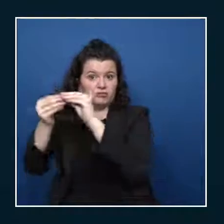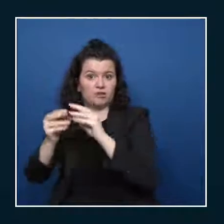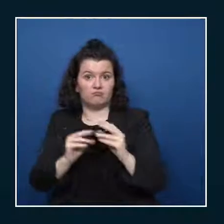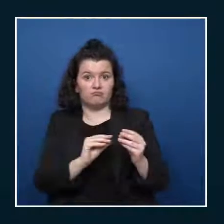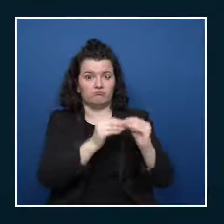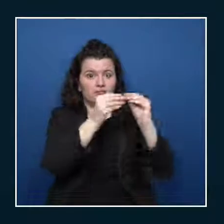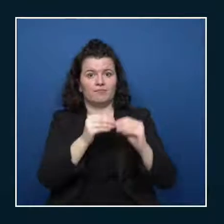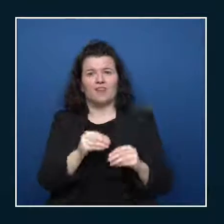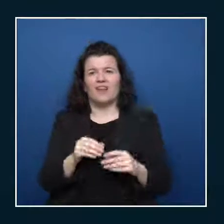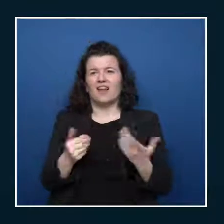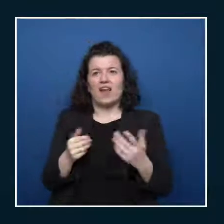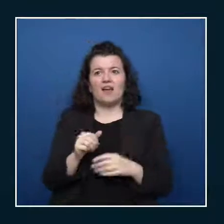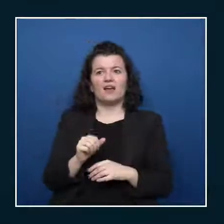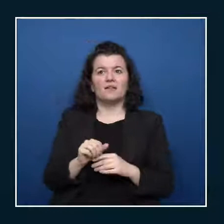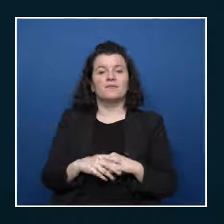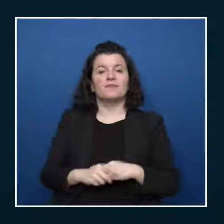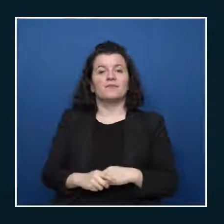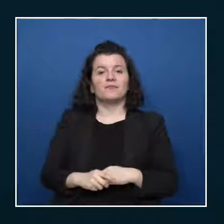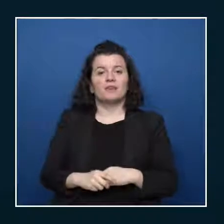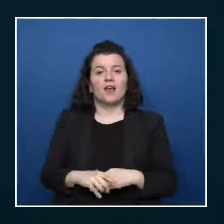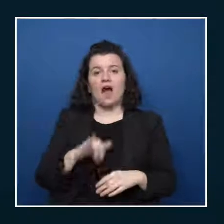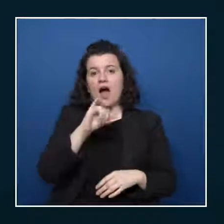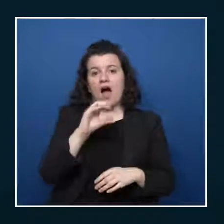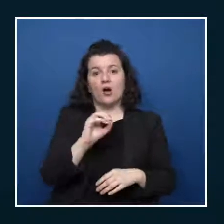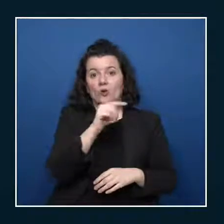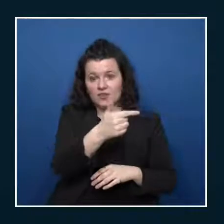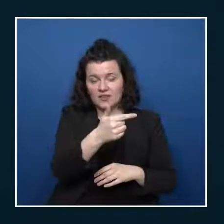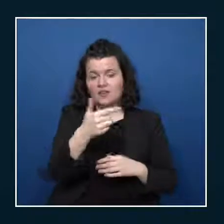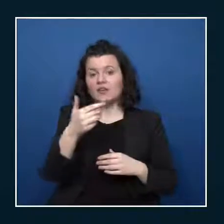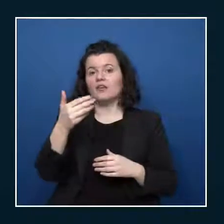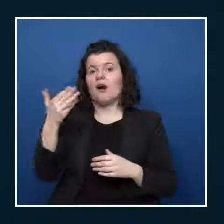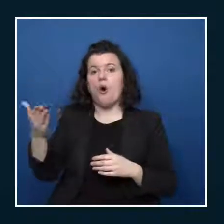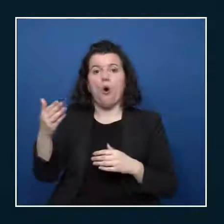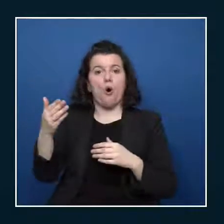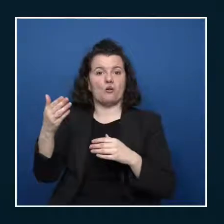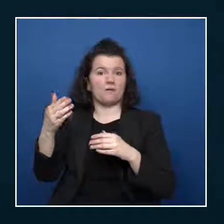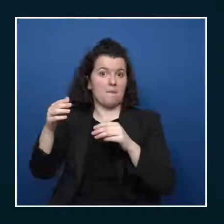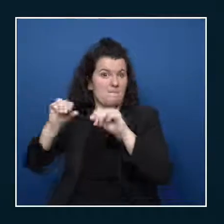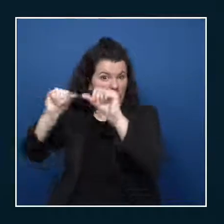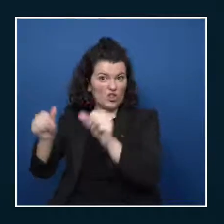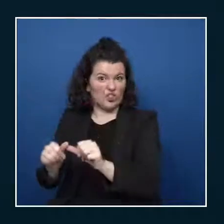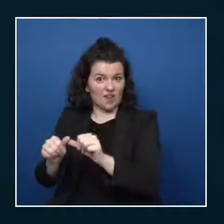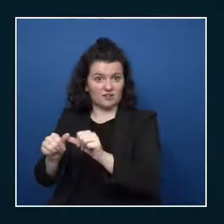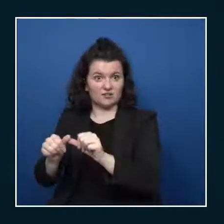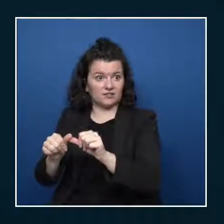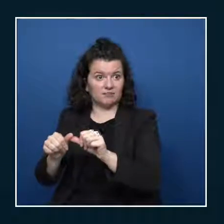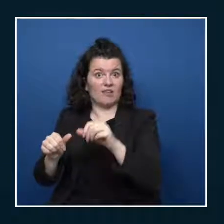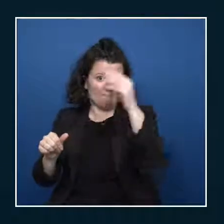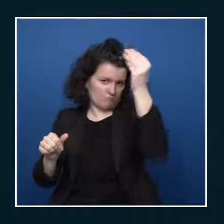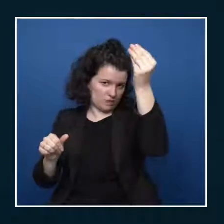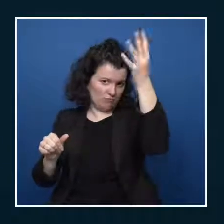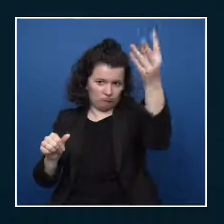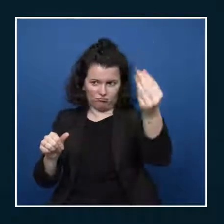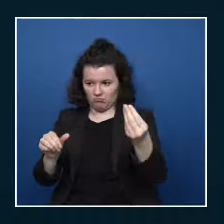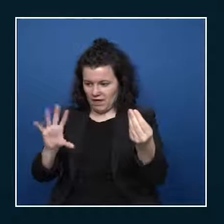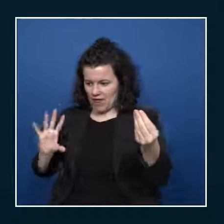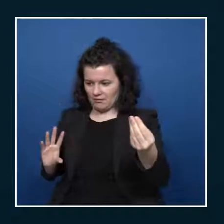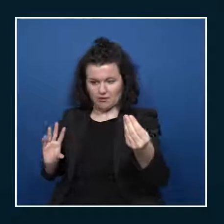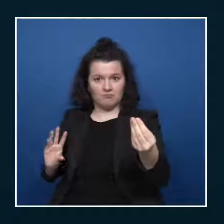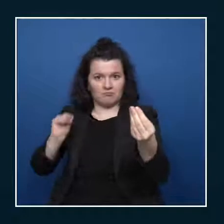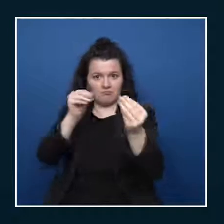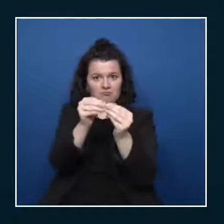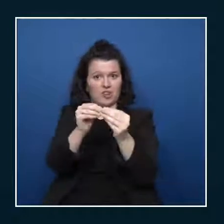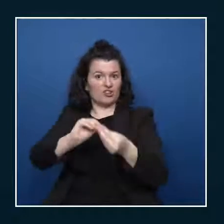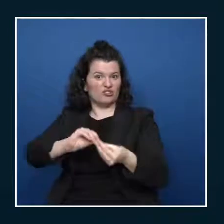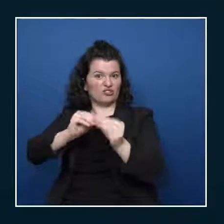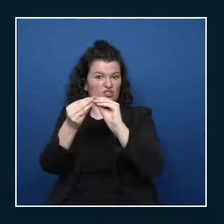IoT and AI with models that have been pre-built that you can put together. And I looked at that, and I know our